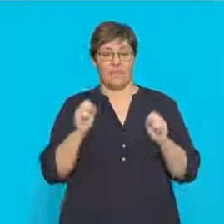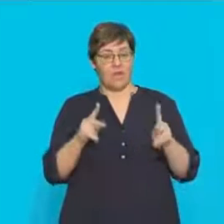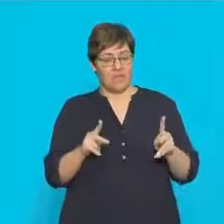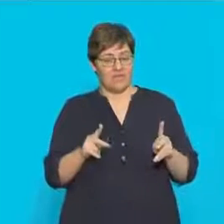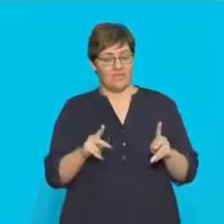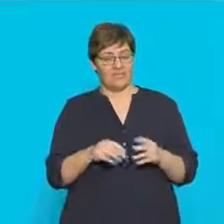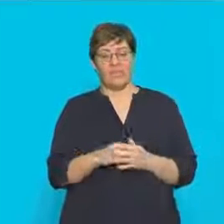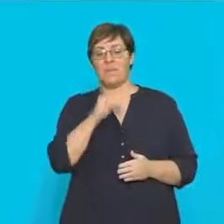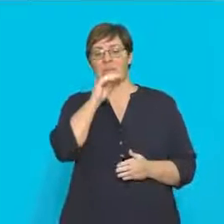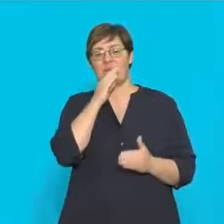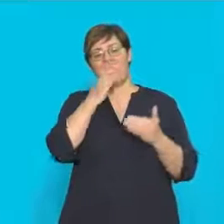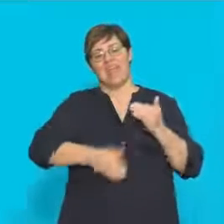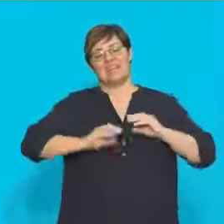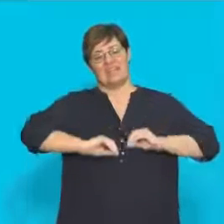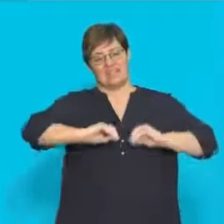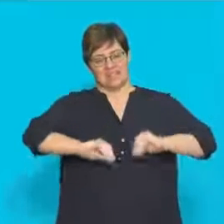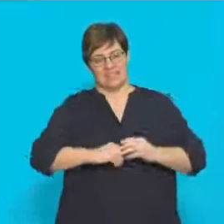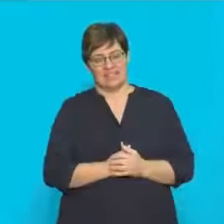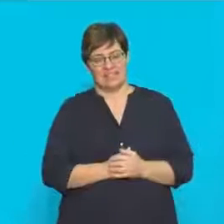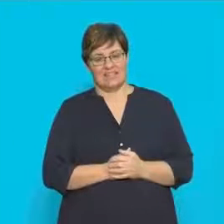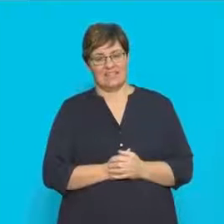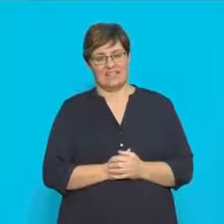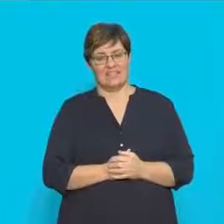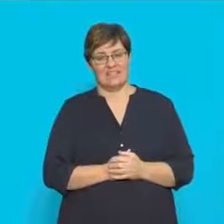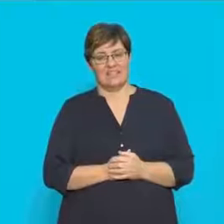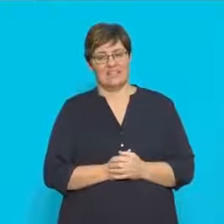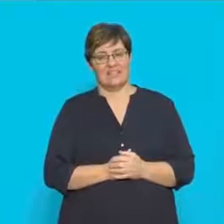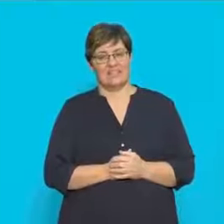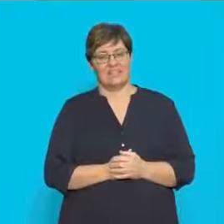Okay, that brings us to the end of our session, and